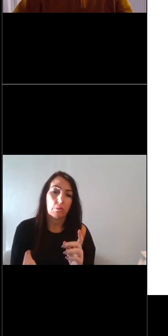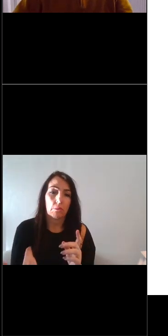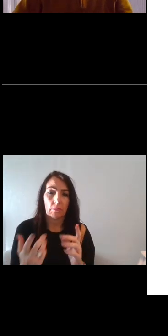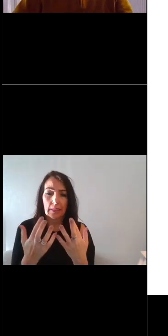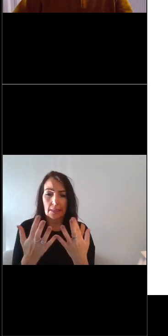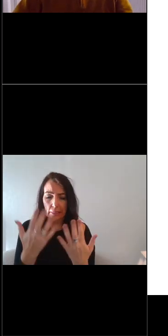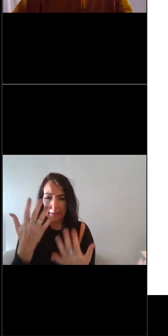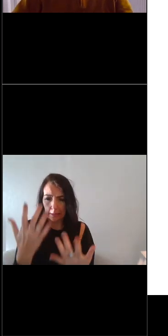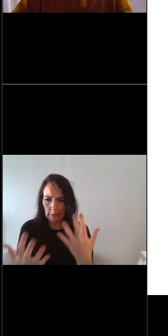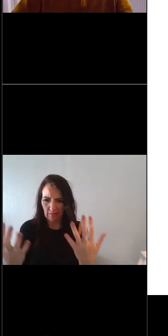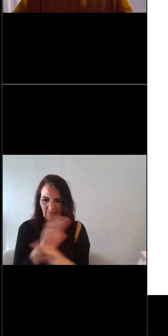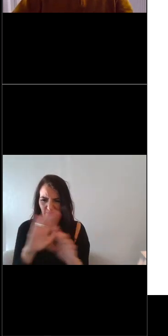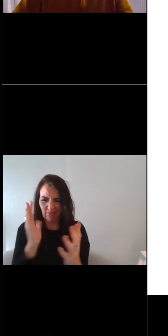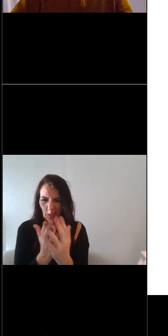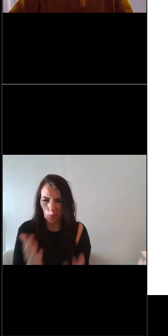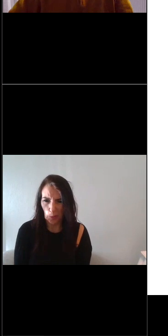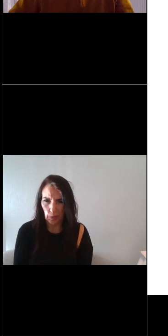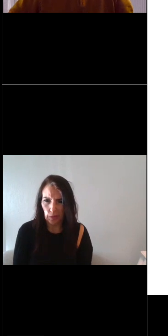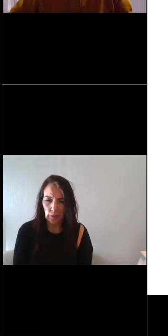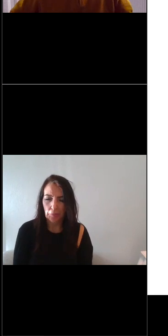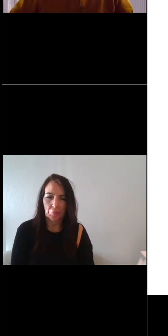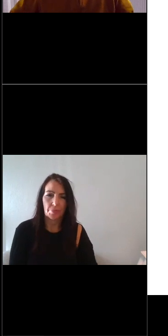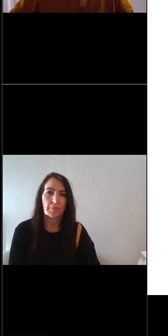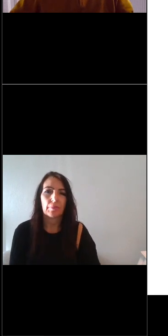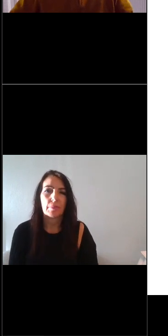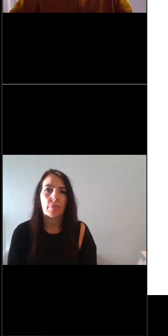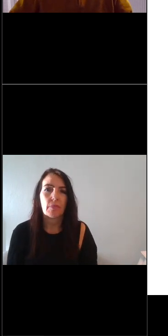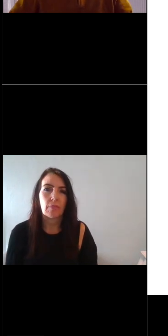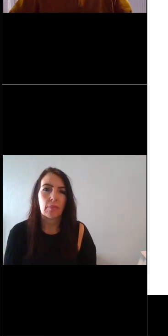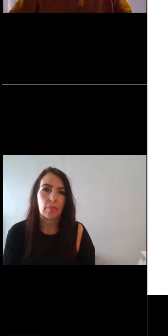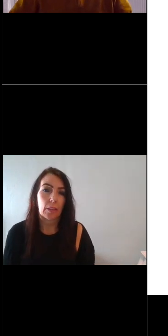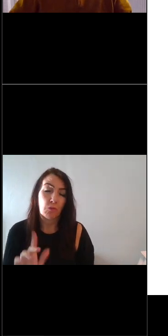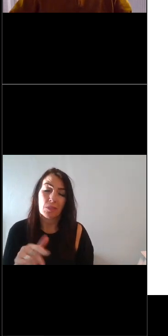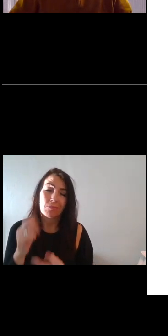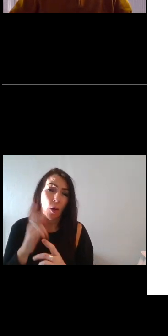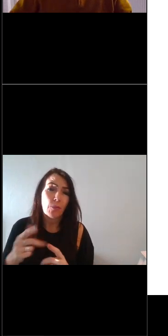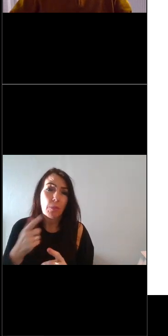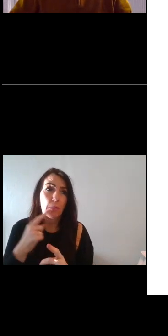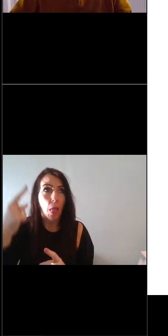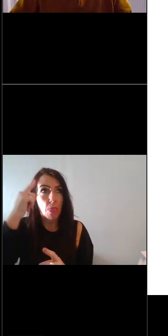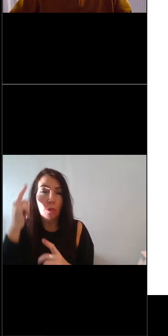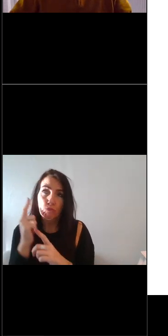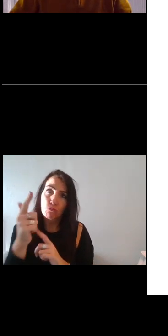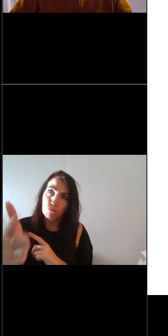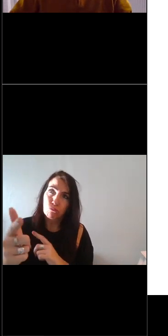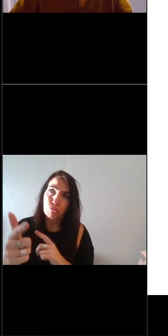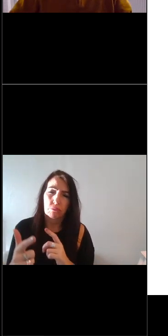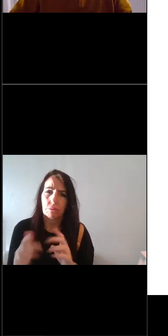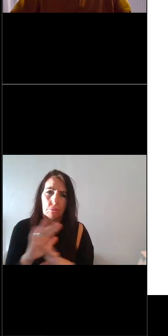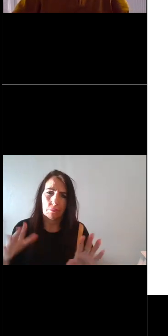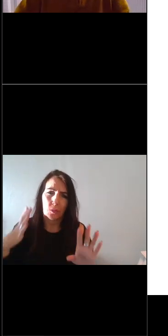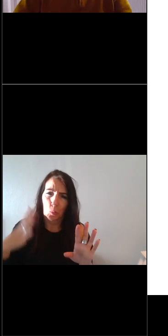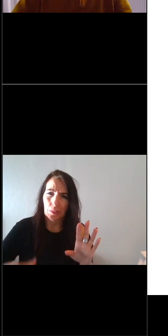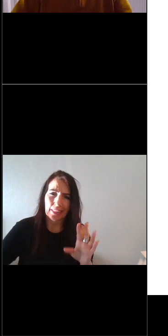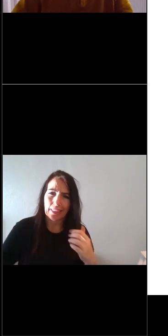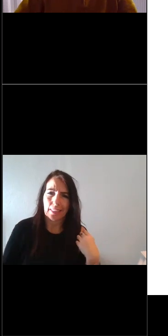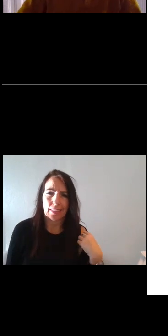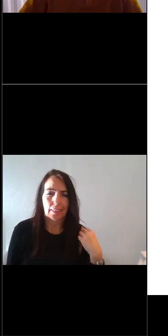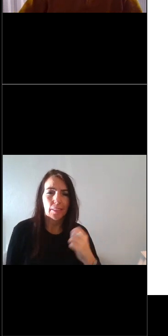see that's not the case. It's quite a common theme that people think they need the vehicles for more long trips than they do.